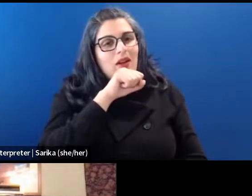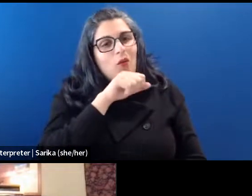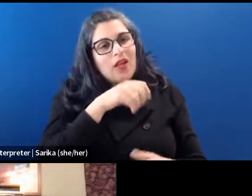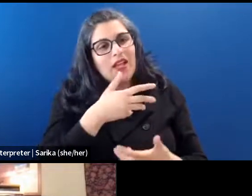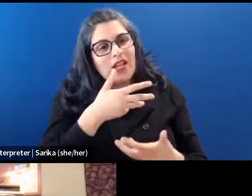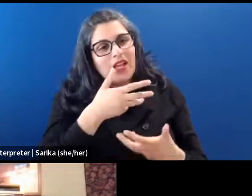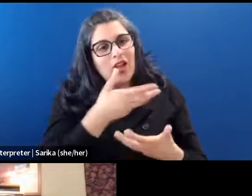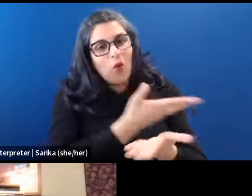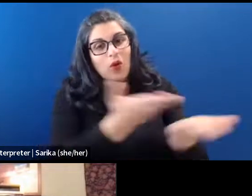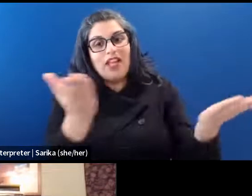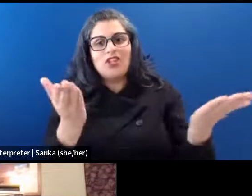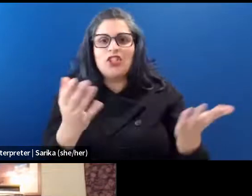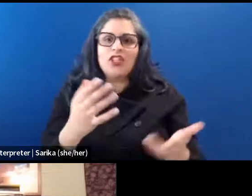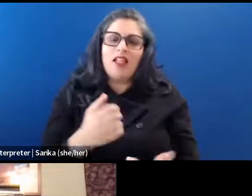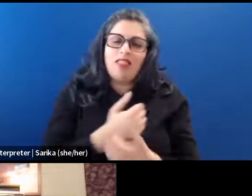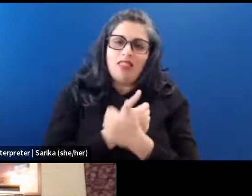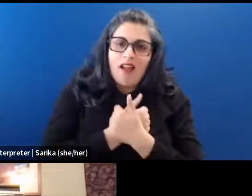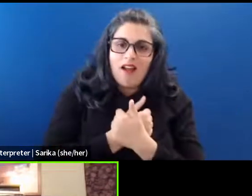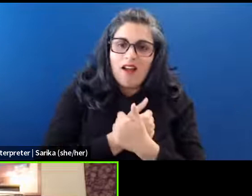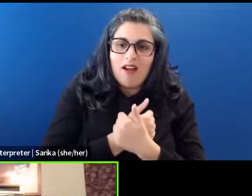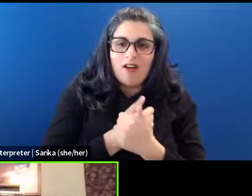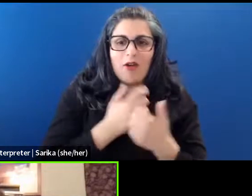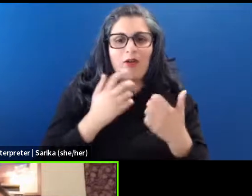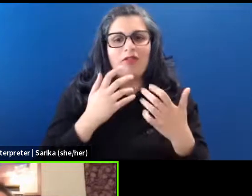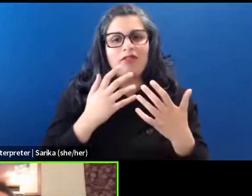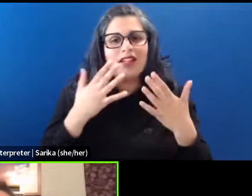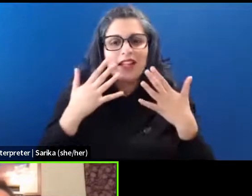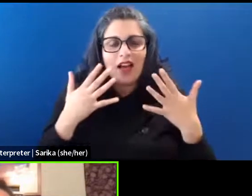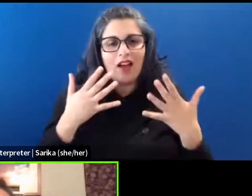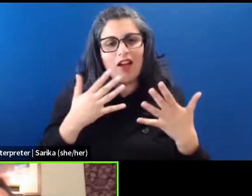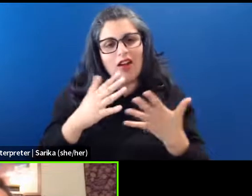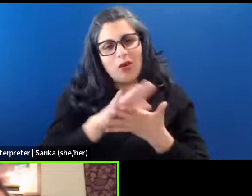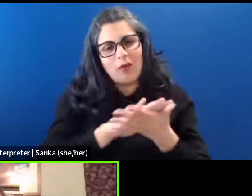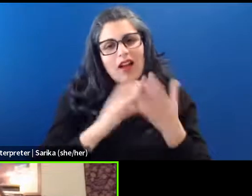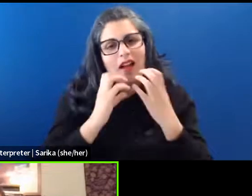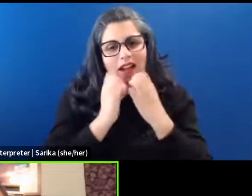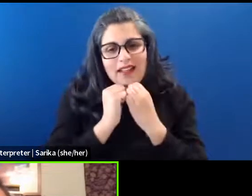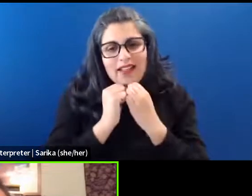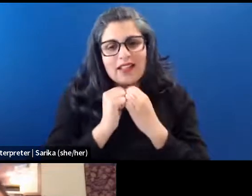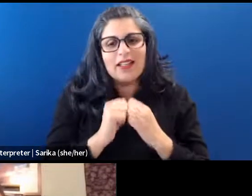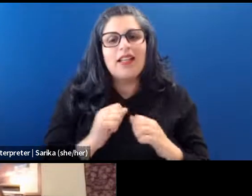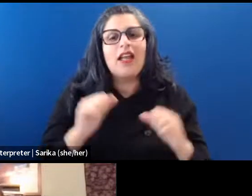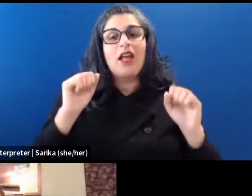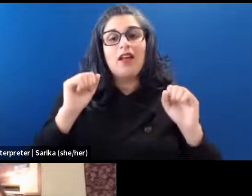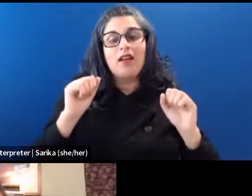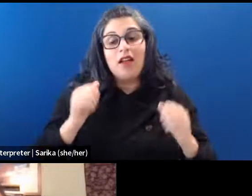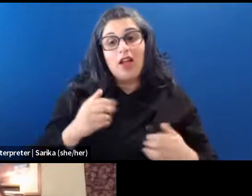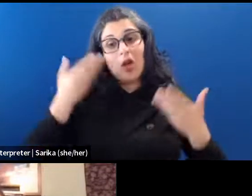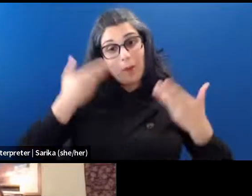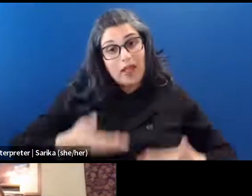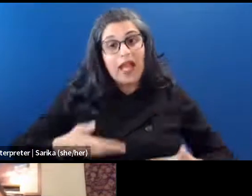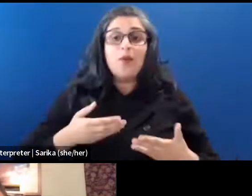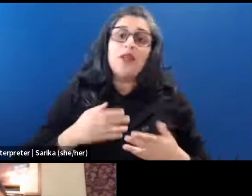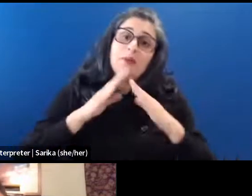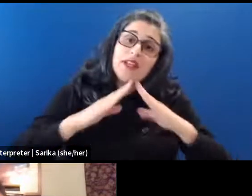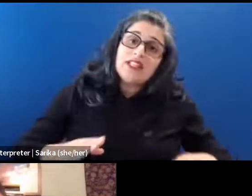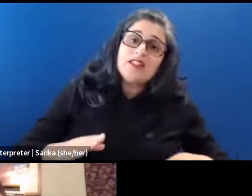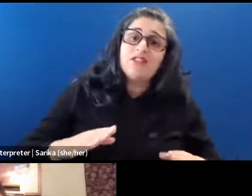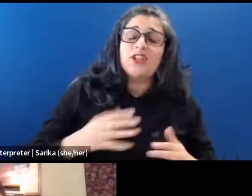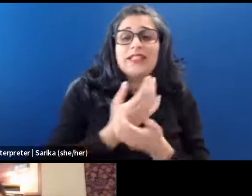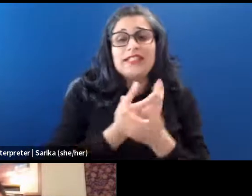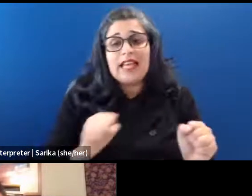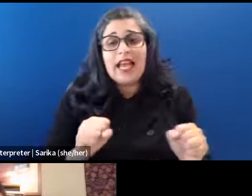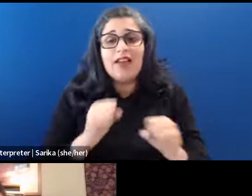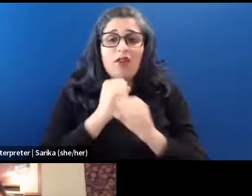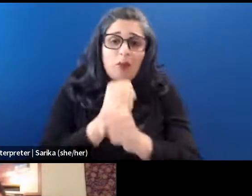with ourselves. We start by saying, may I be peaceful? May I be safe? May I be protected? You